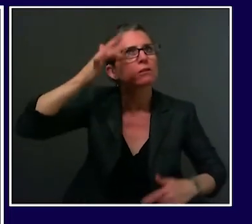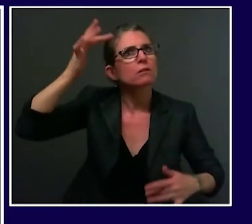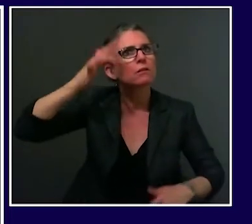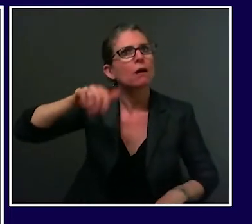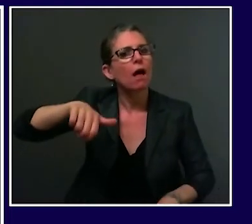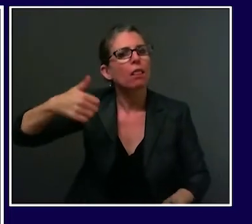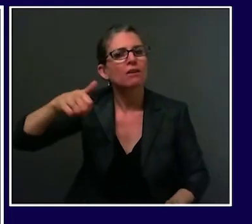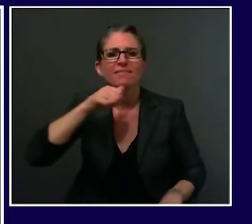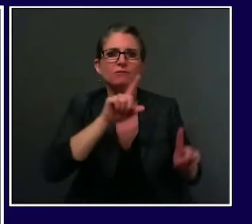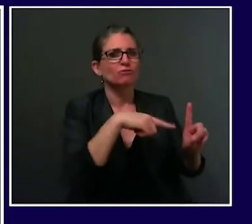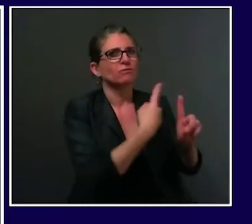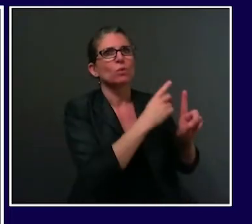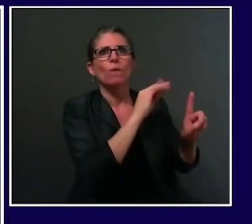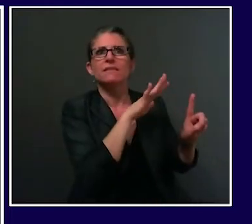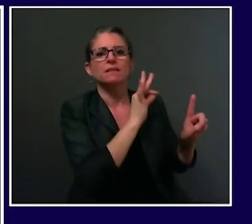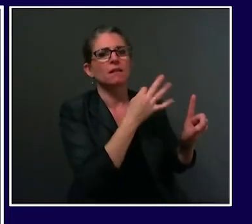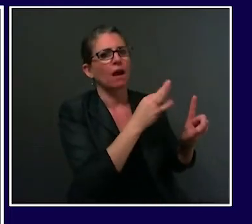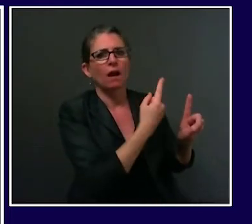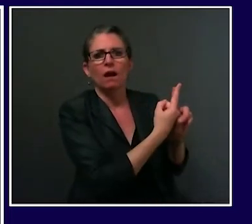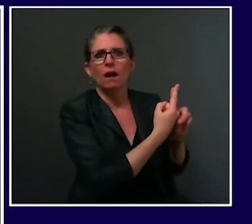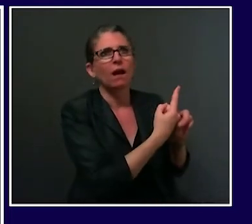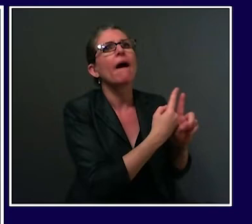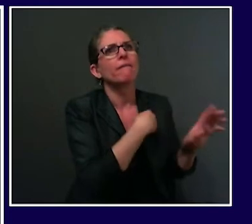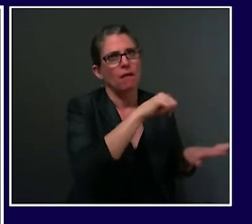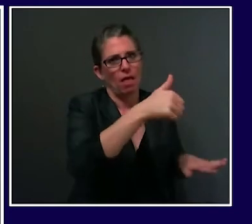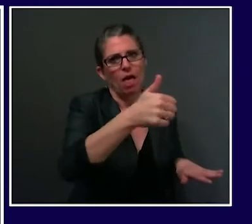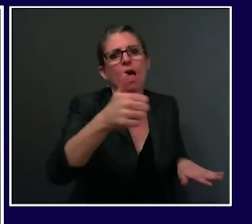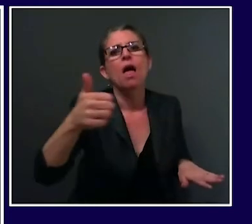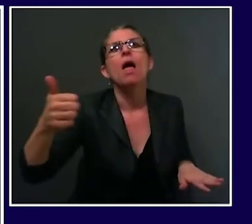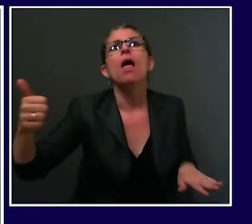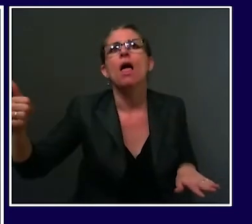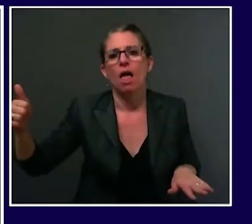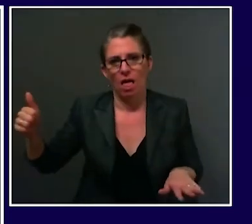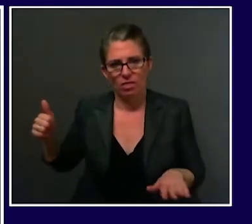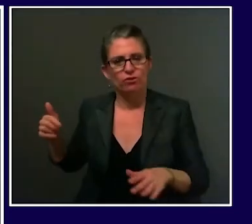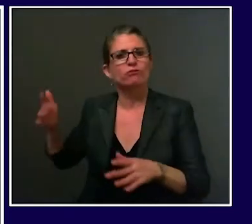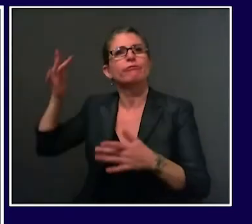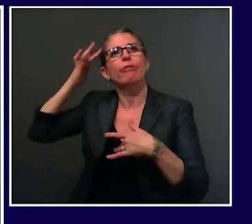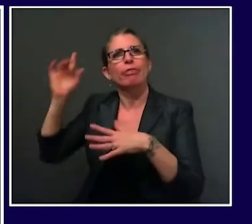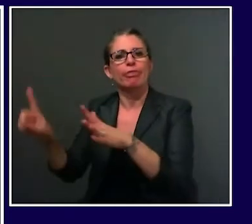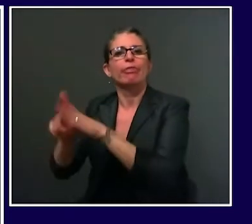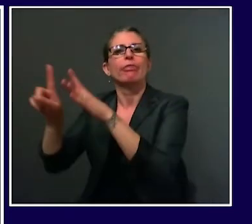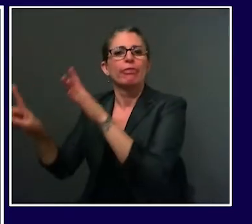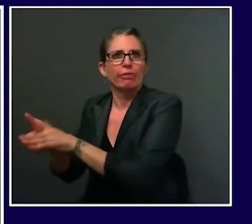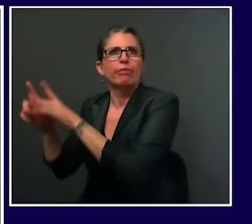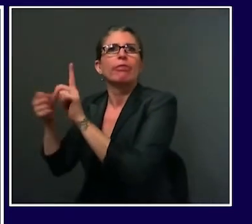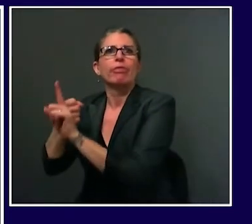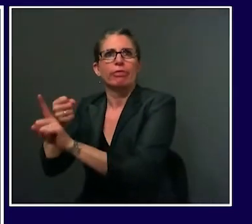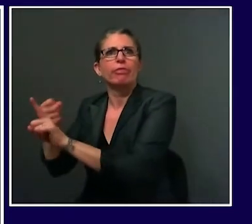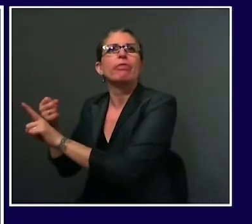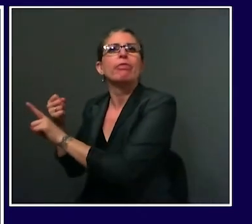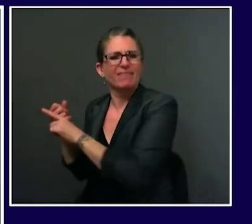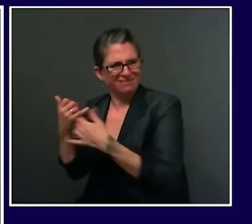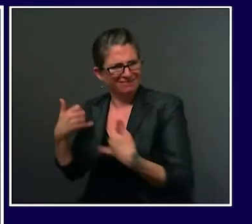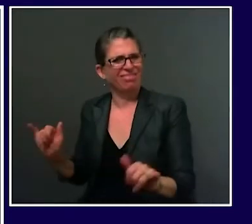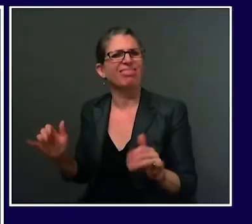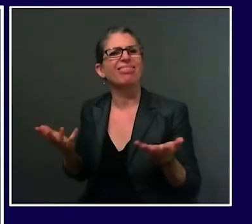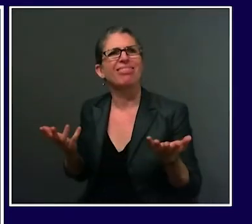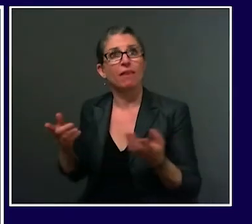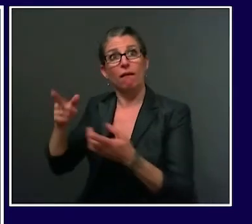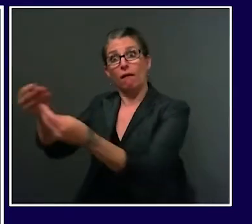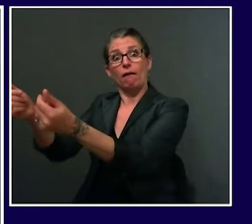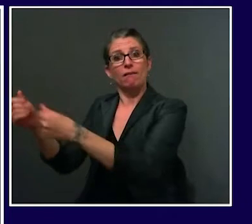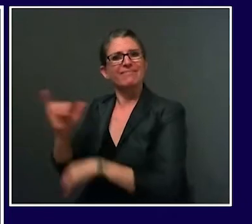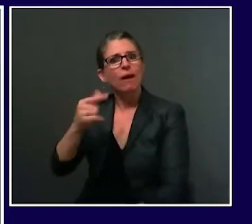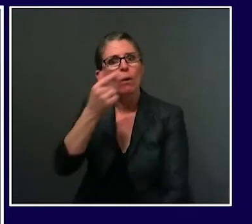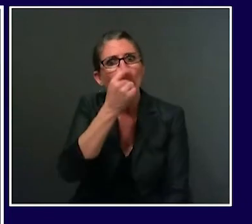though we are in a time of COVID-19, there are still a number of other viruses out there, including the common cold, which